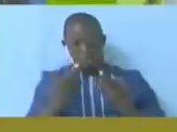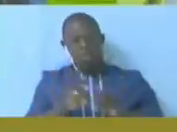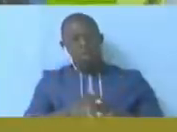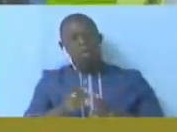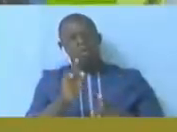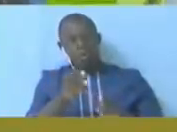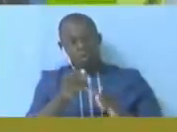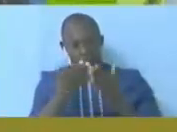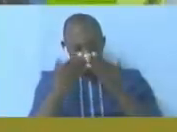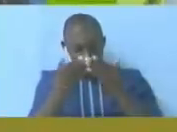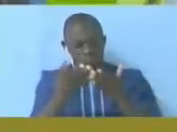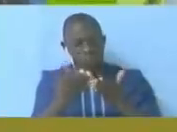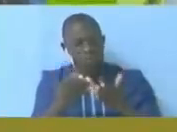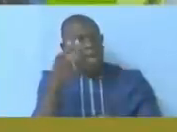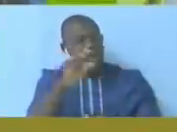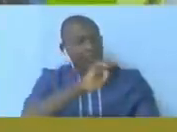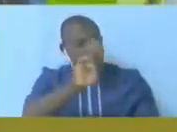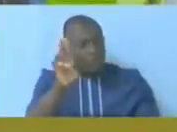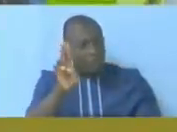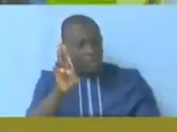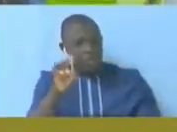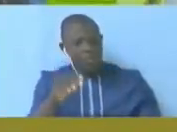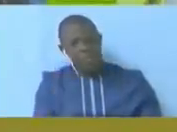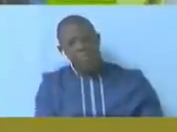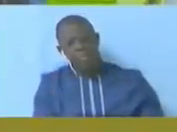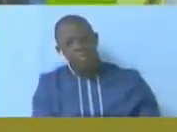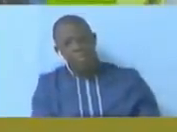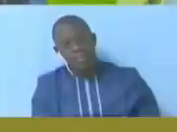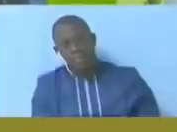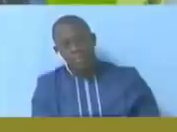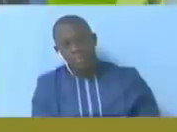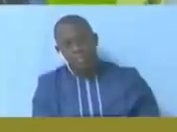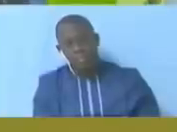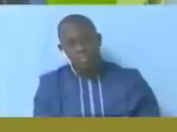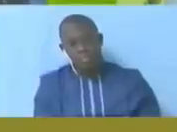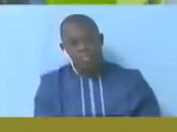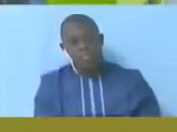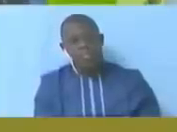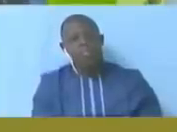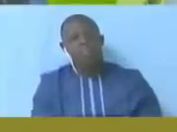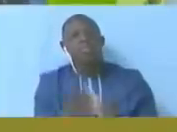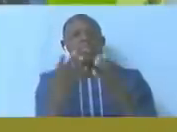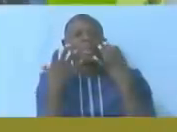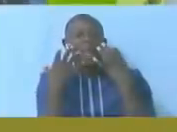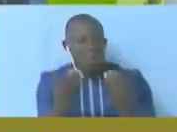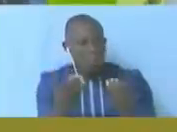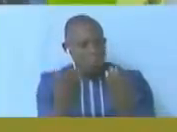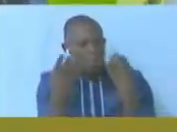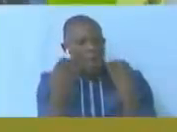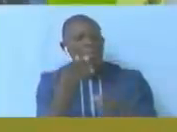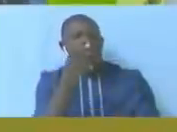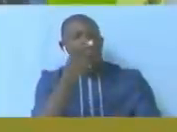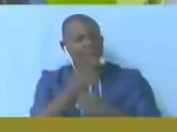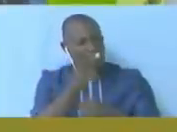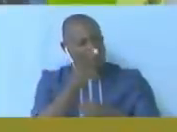Commission. Because without it, how are we going to guarantee